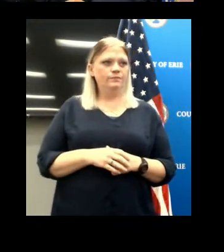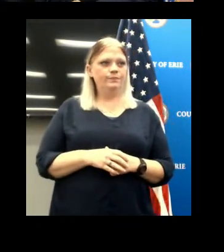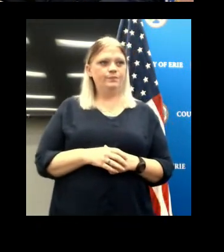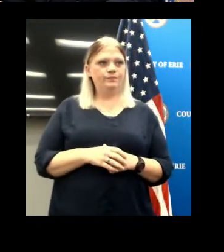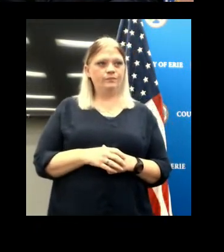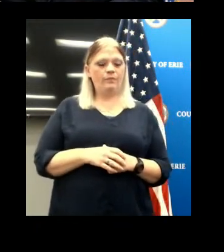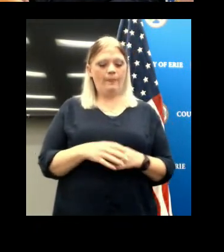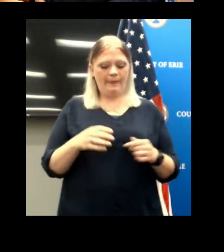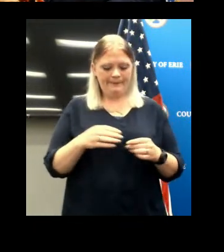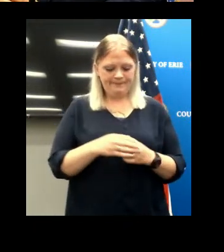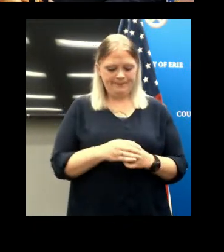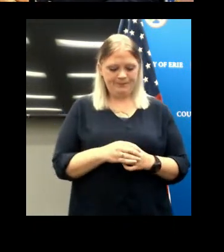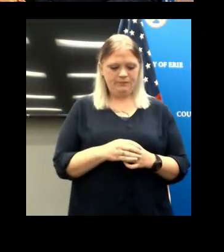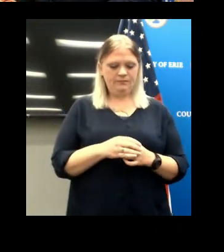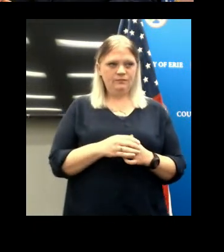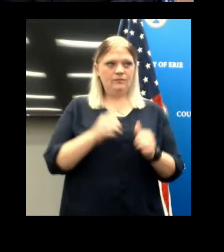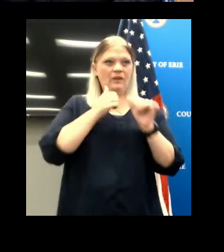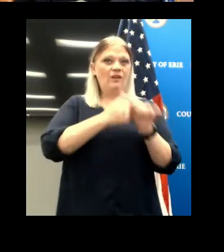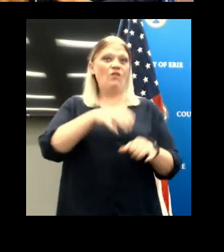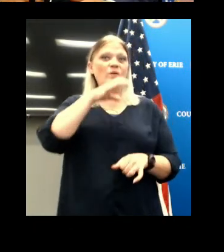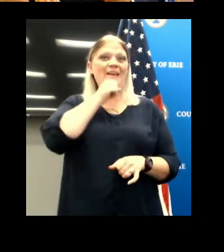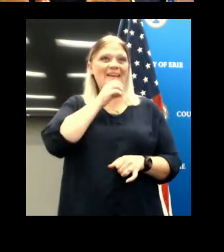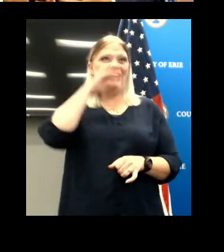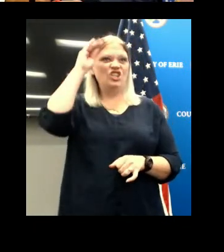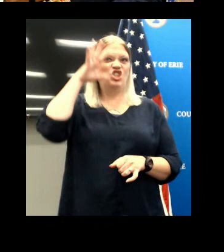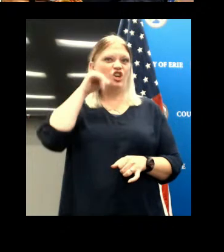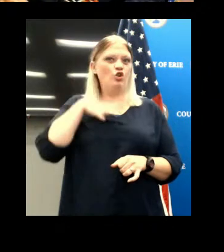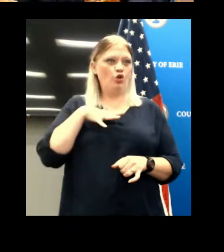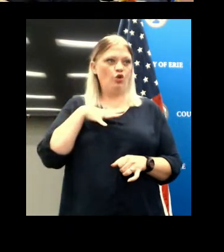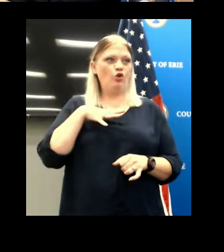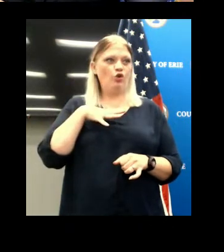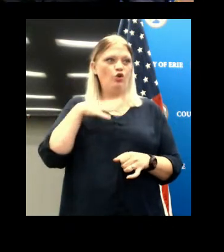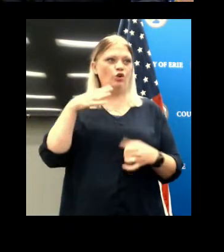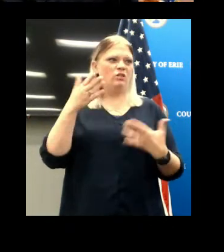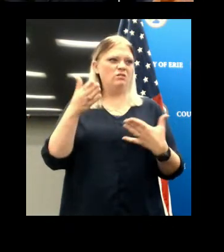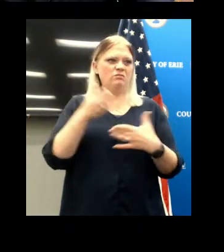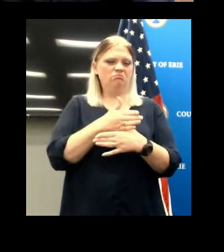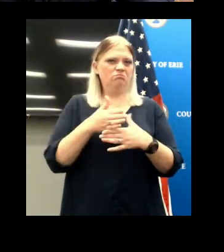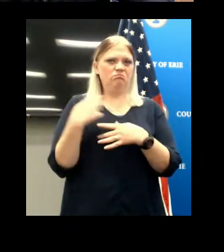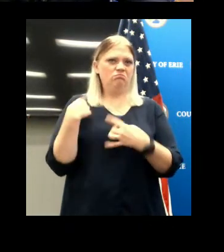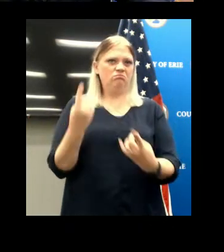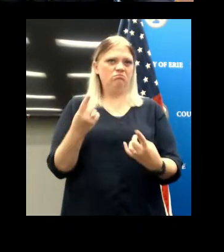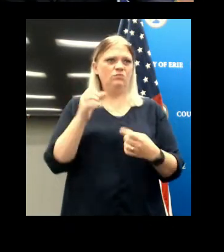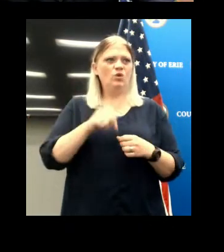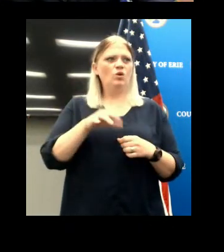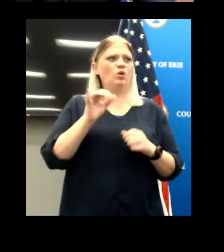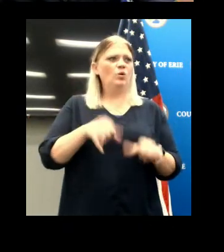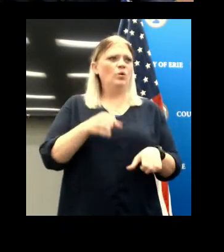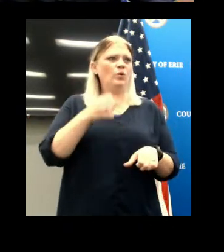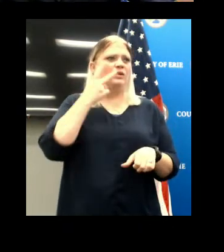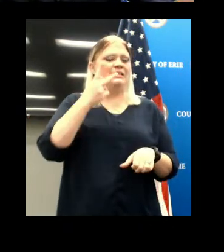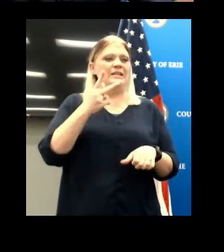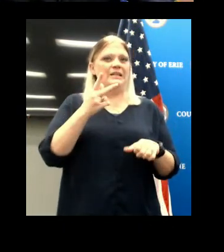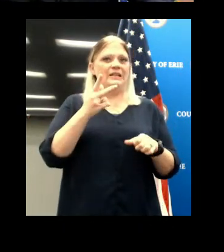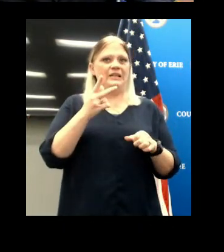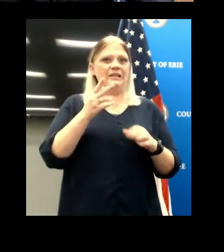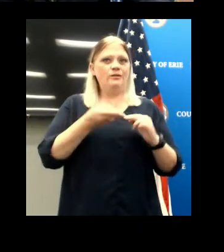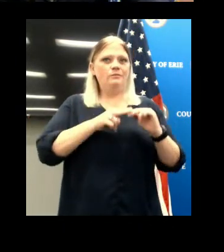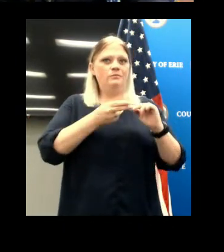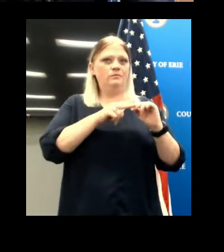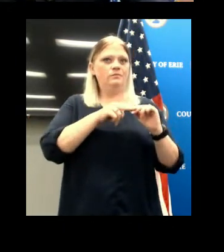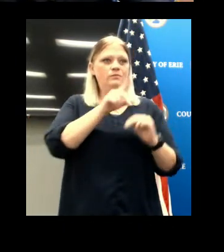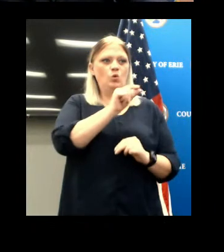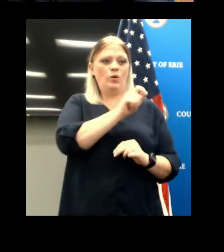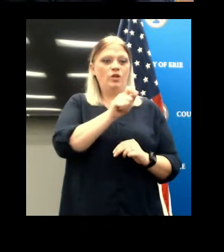Cases by age and gender, this had been pretty average throughout, and of course we see the growth in the 20 to 29 age category.